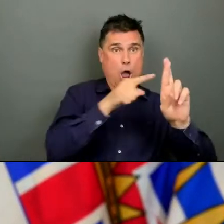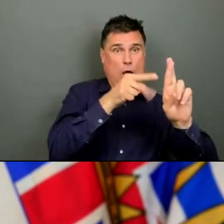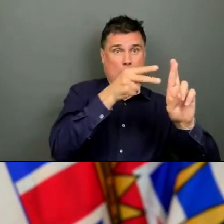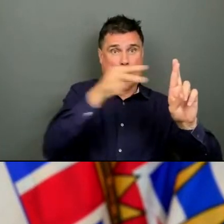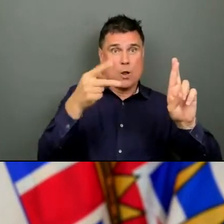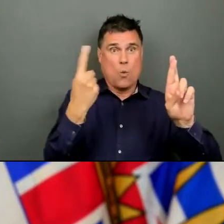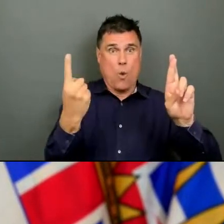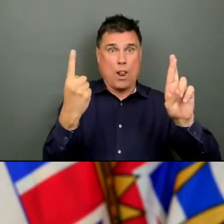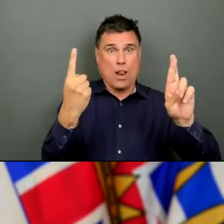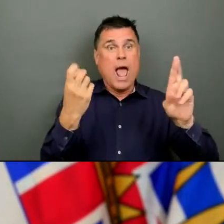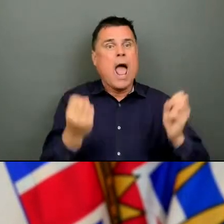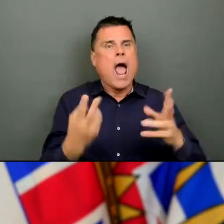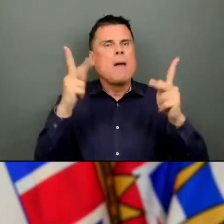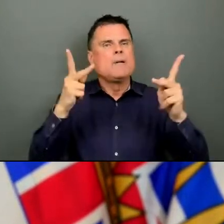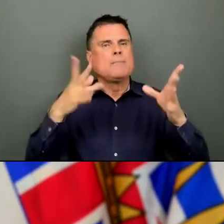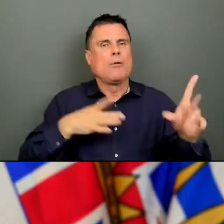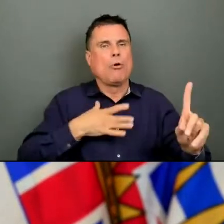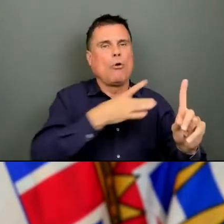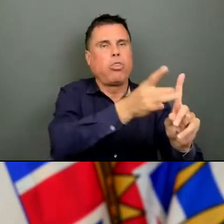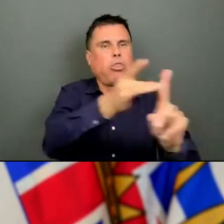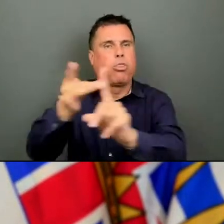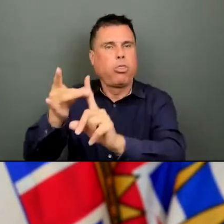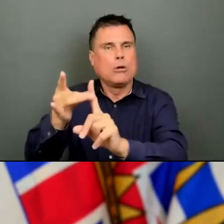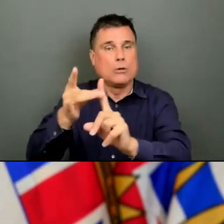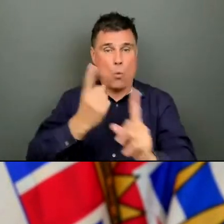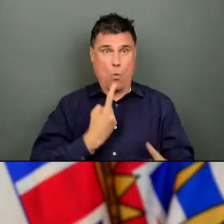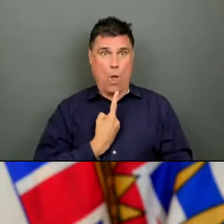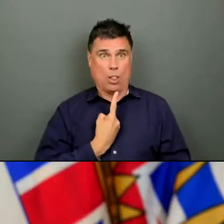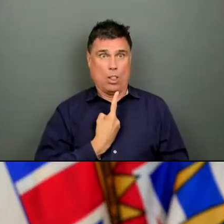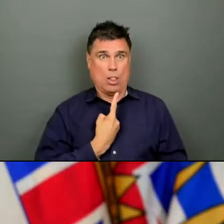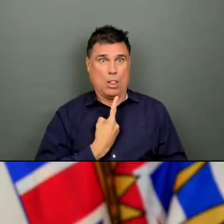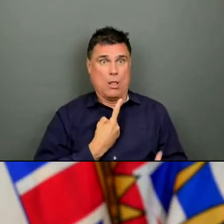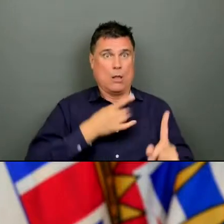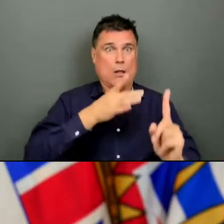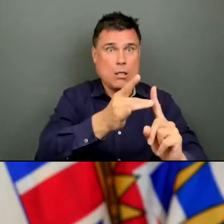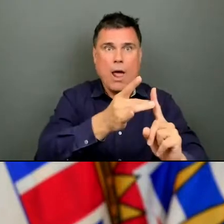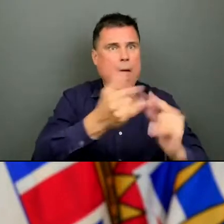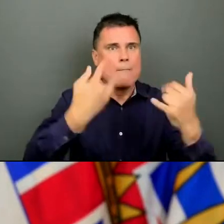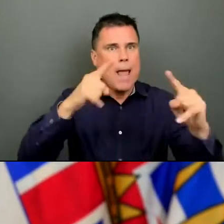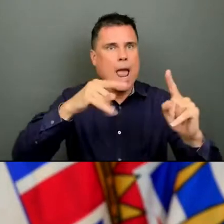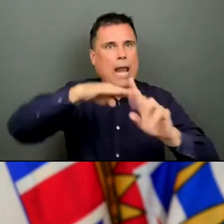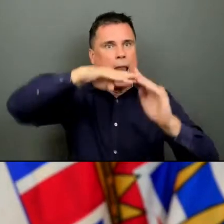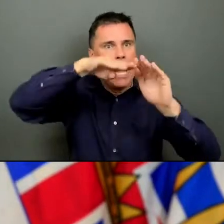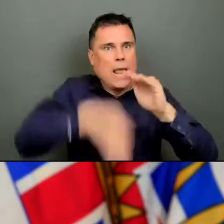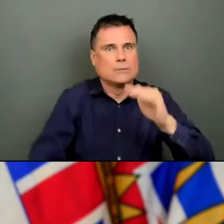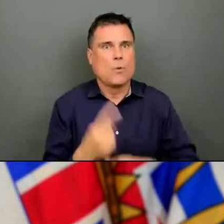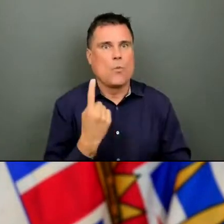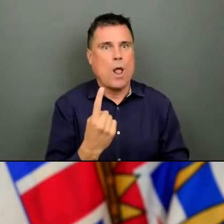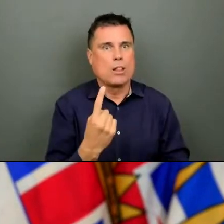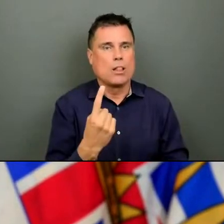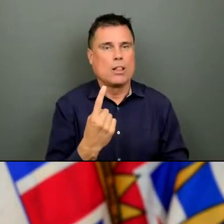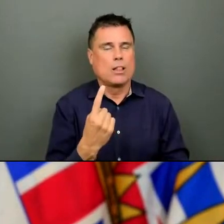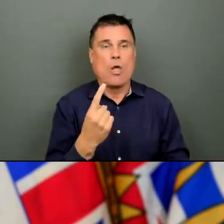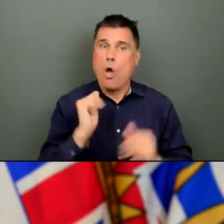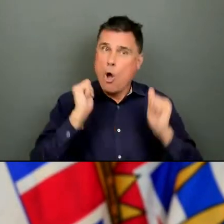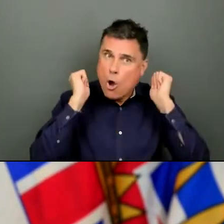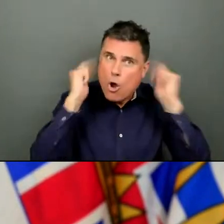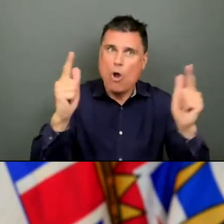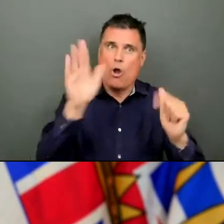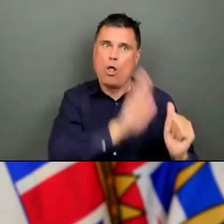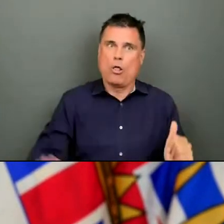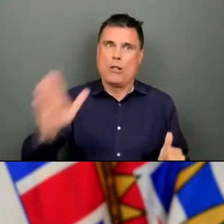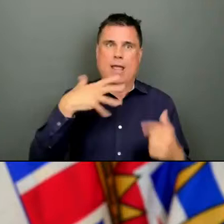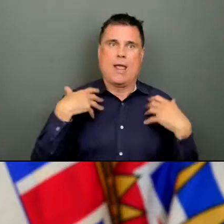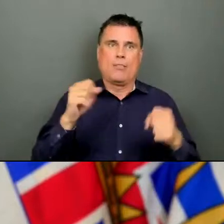many people each new case is spreading to, is well below one in all health regions. As well,